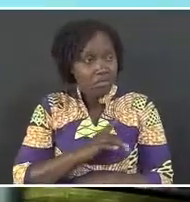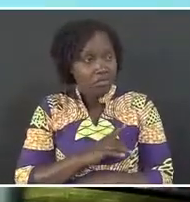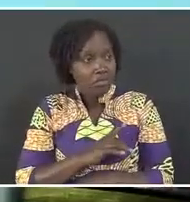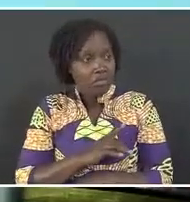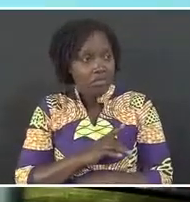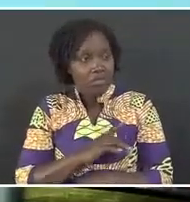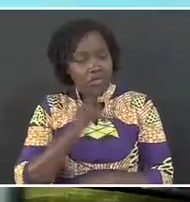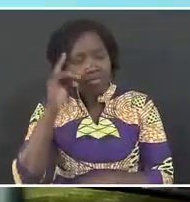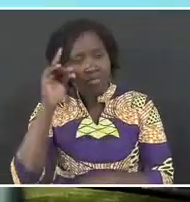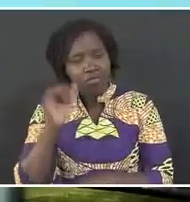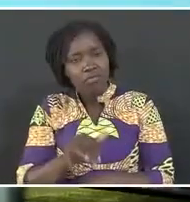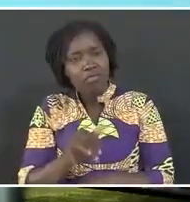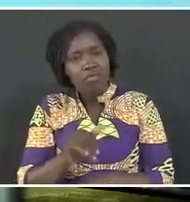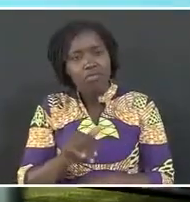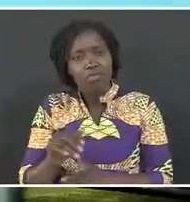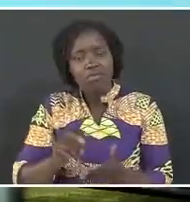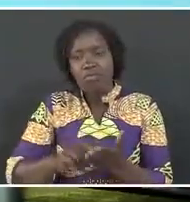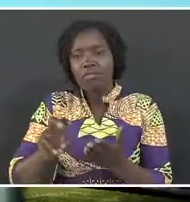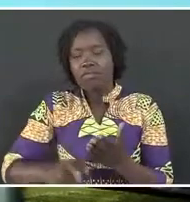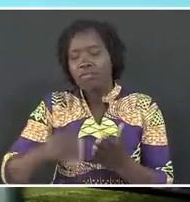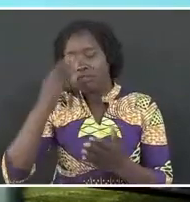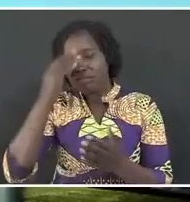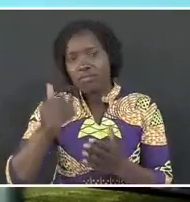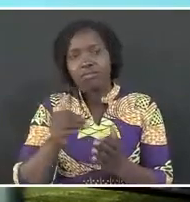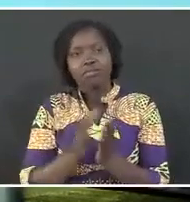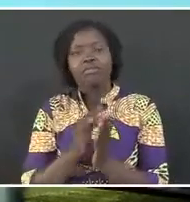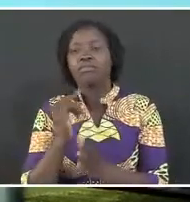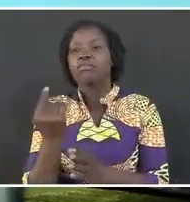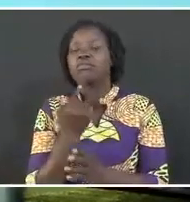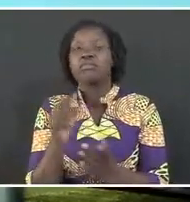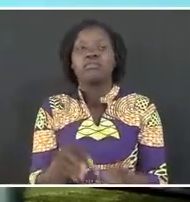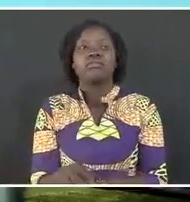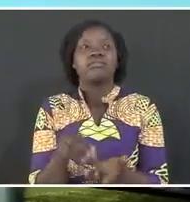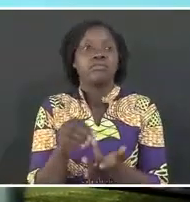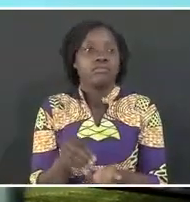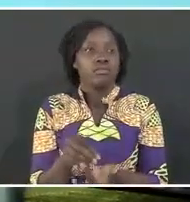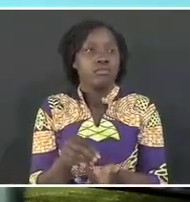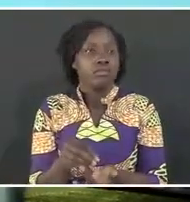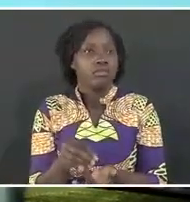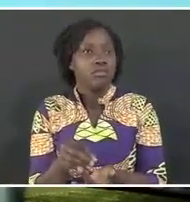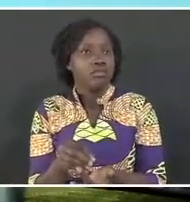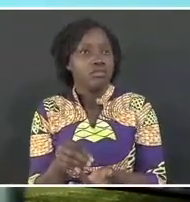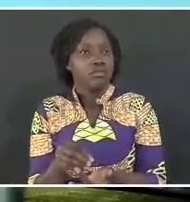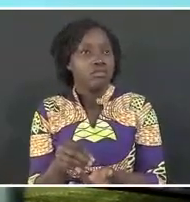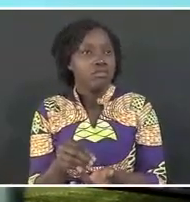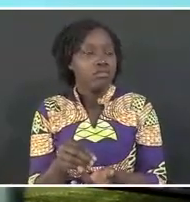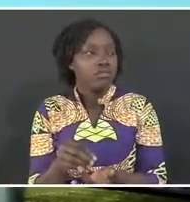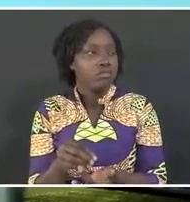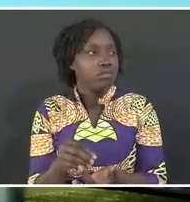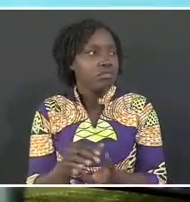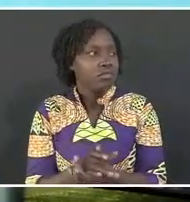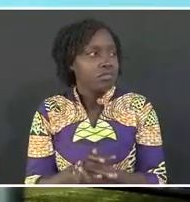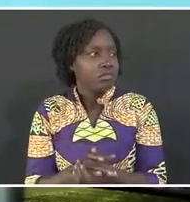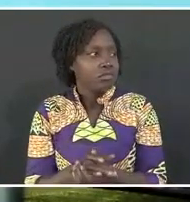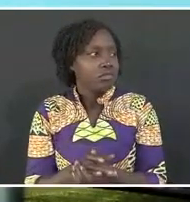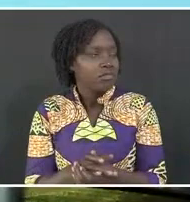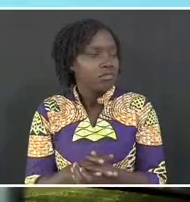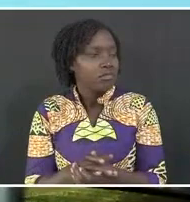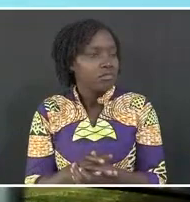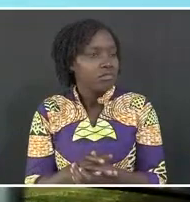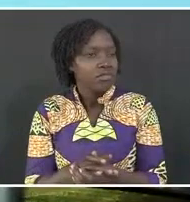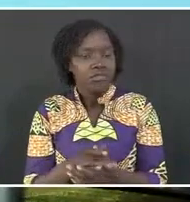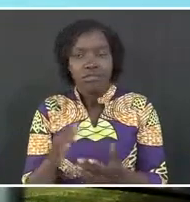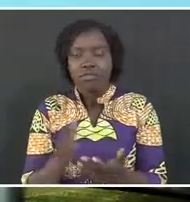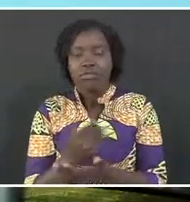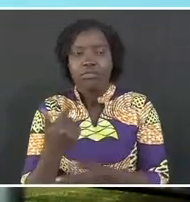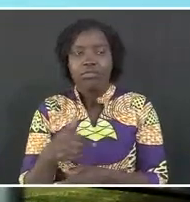or we thought we were disadvantaged because we were the only ones who did not go to church on Sunday. And